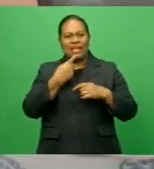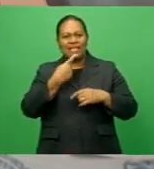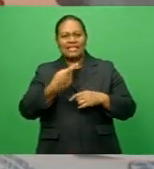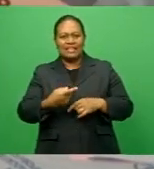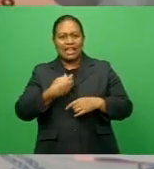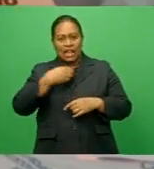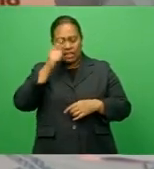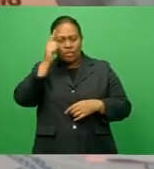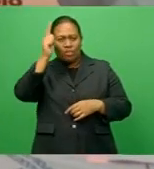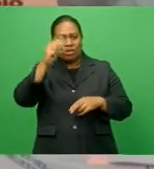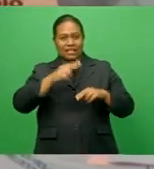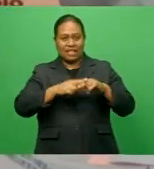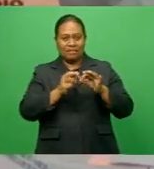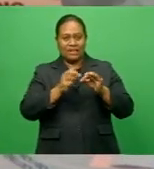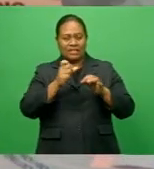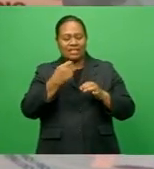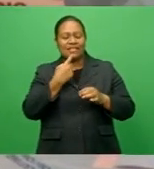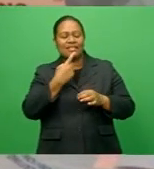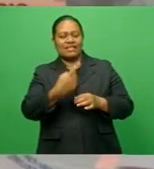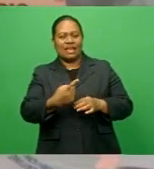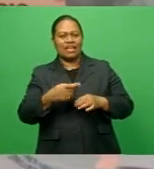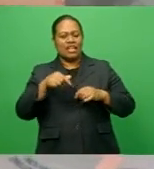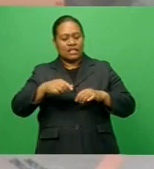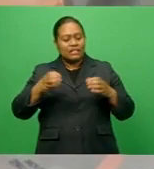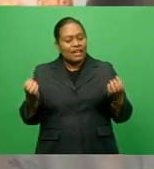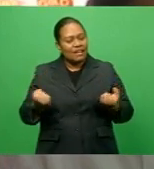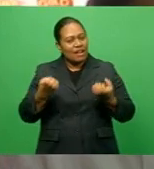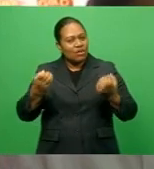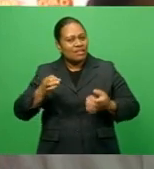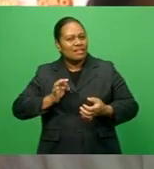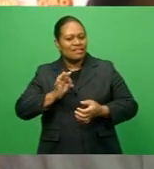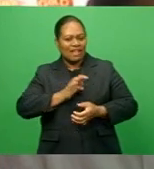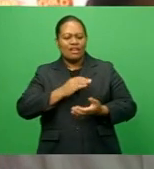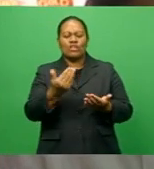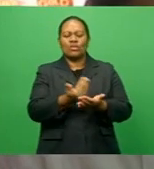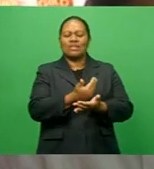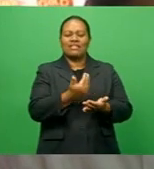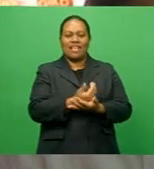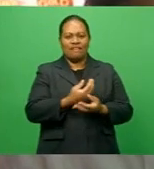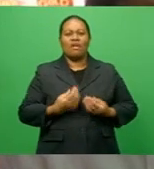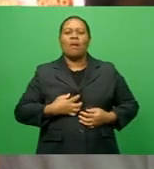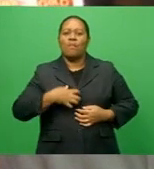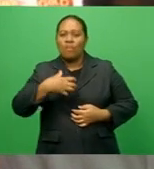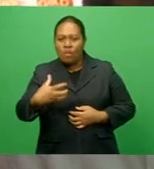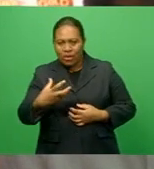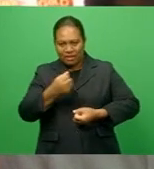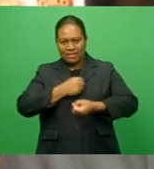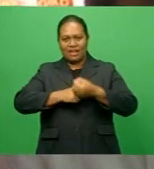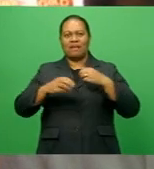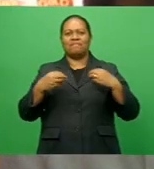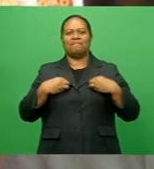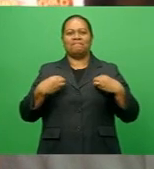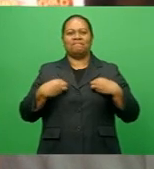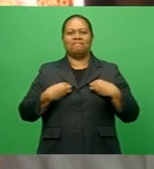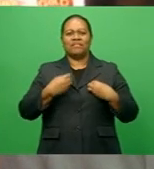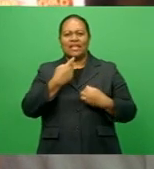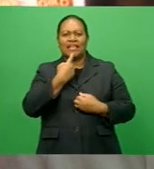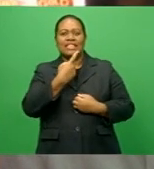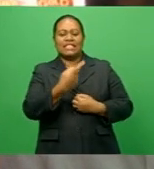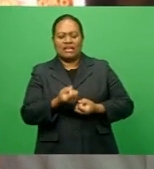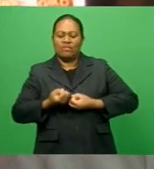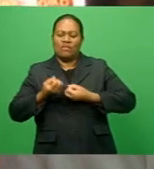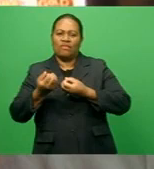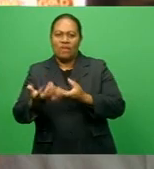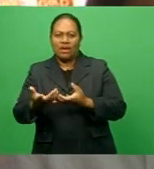Said says this will encourage the FBC staff to save more and become more enterprising. Said adds this provides a sense